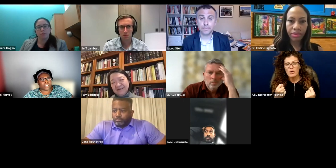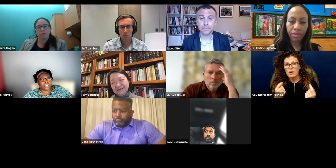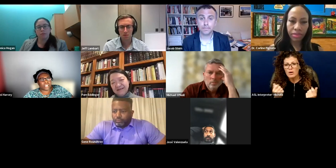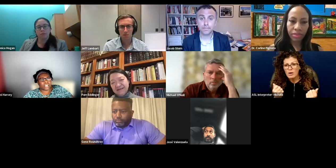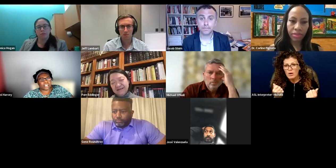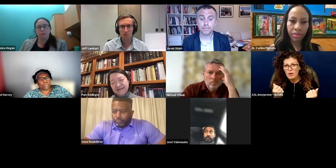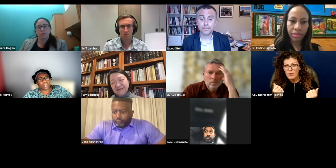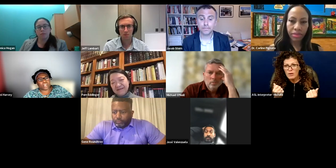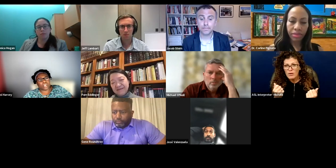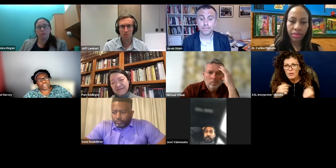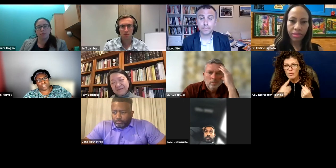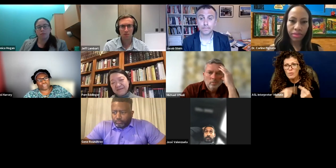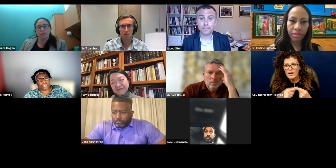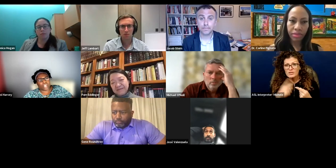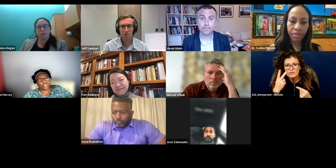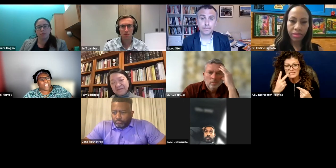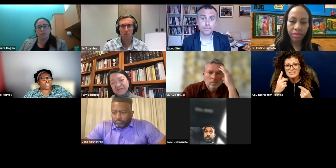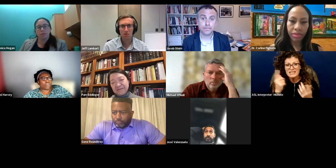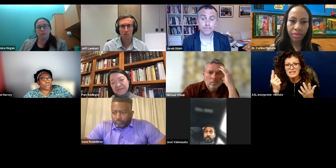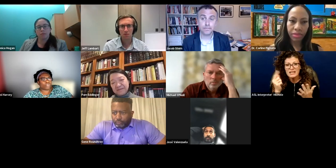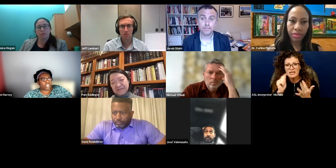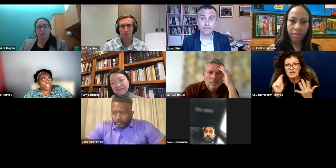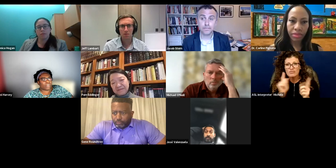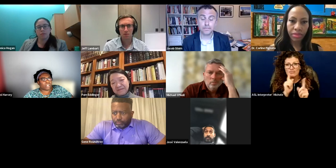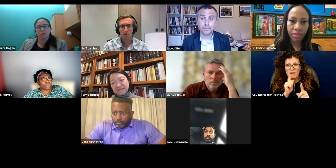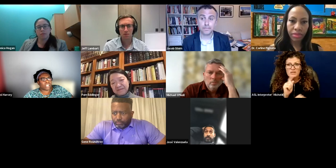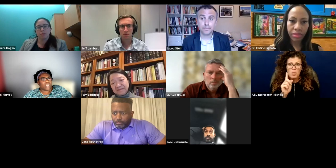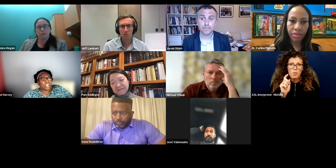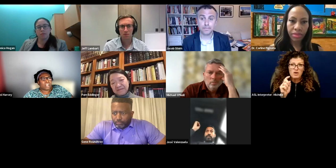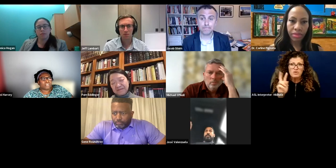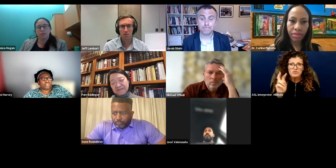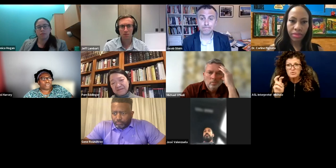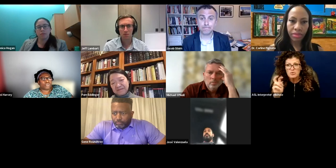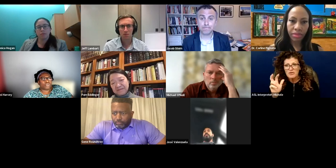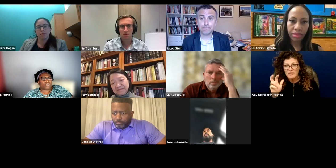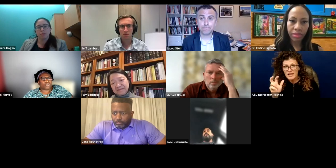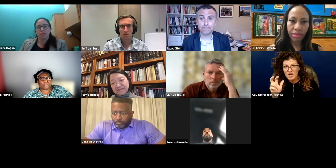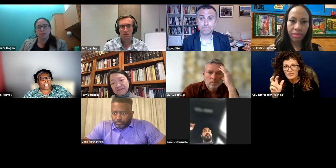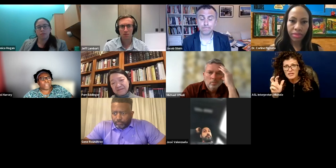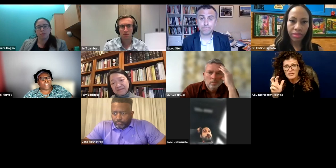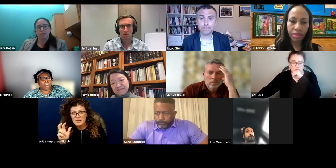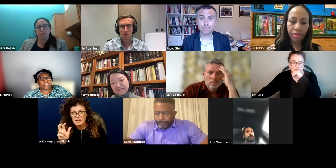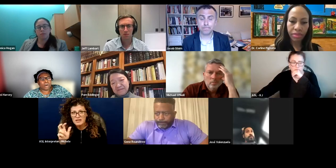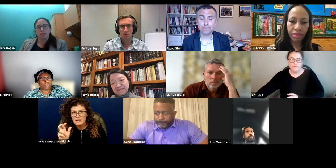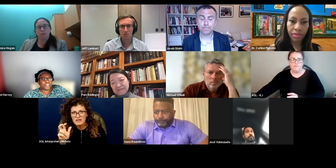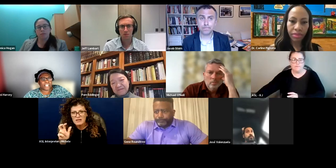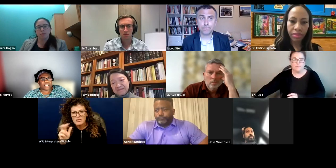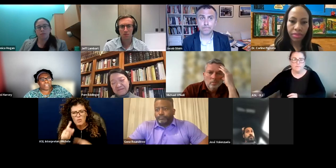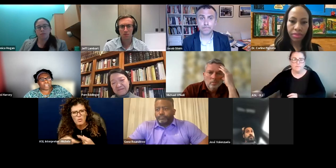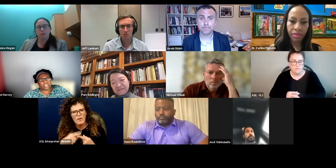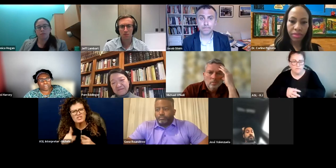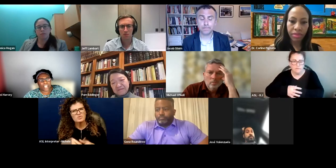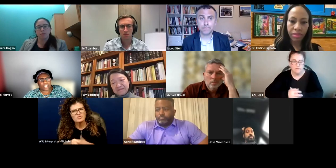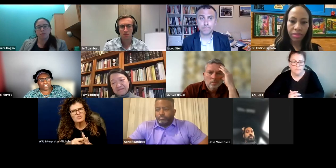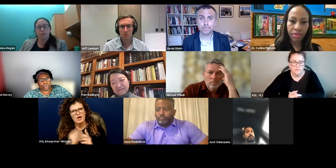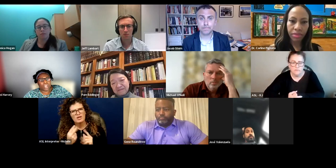as you're seeing the survey responses and it's at 100, 200, 300, and you're approaching, even closing, do you start to reflect